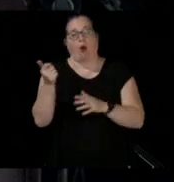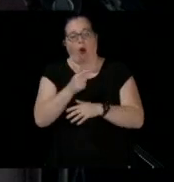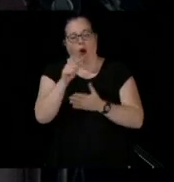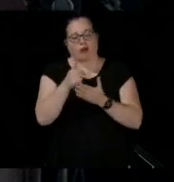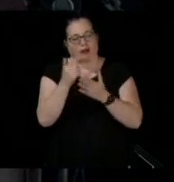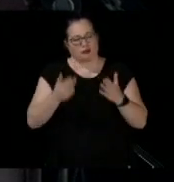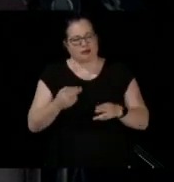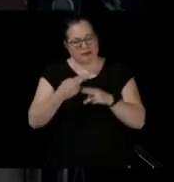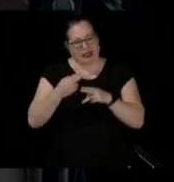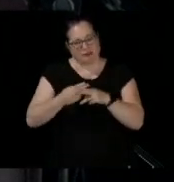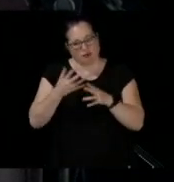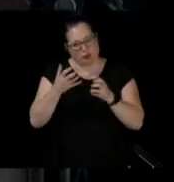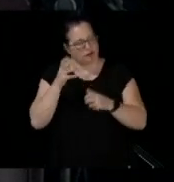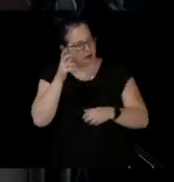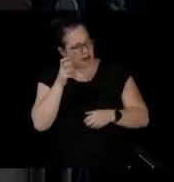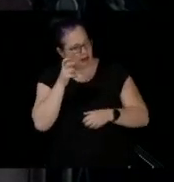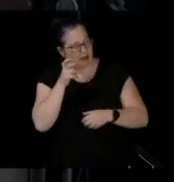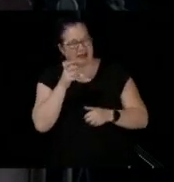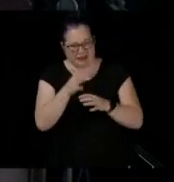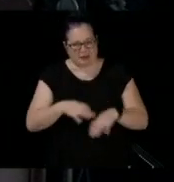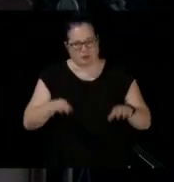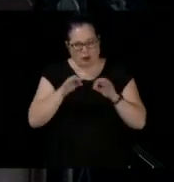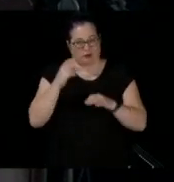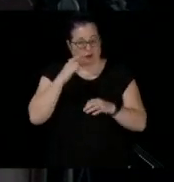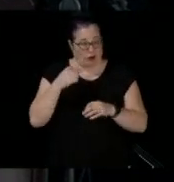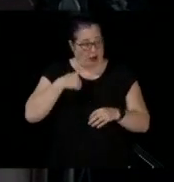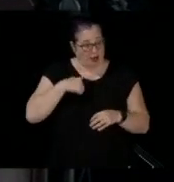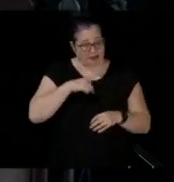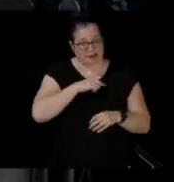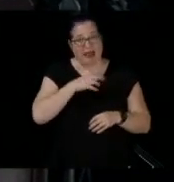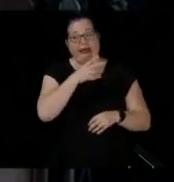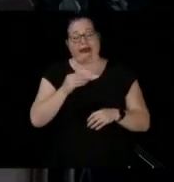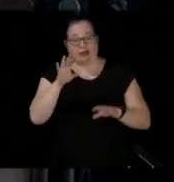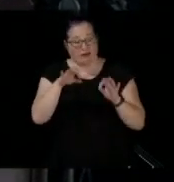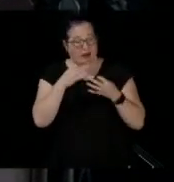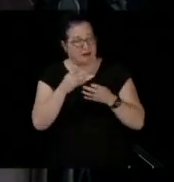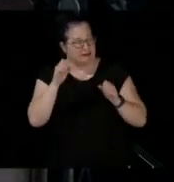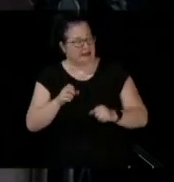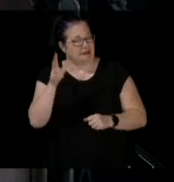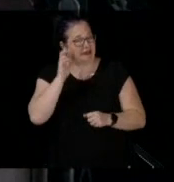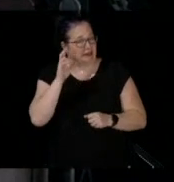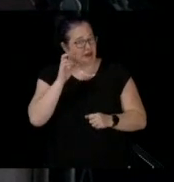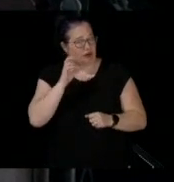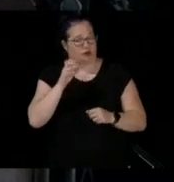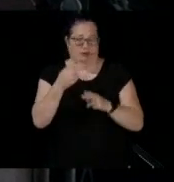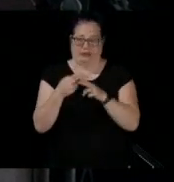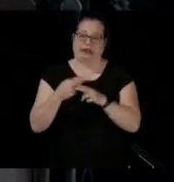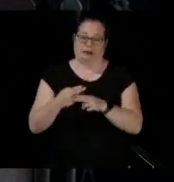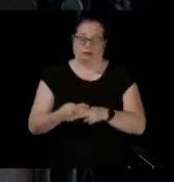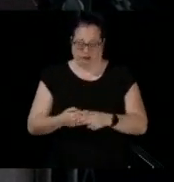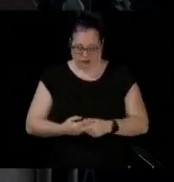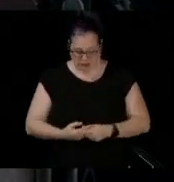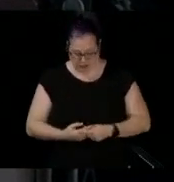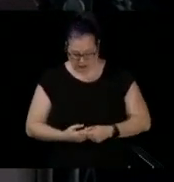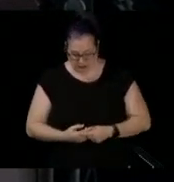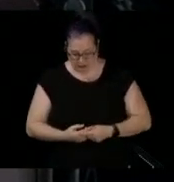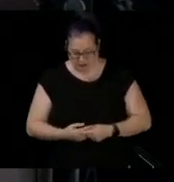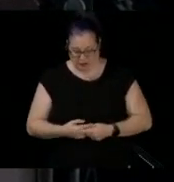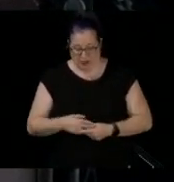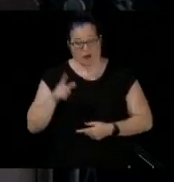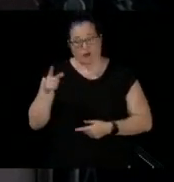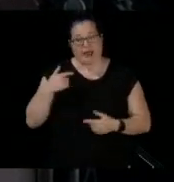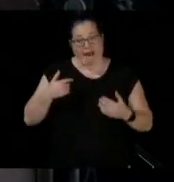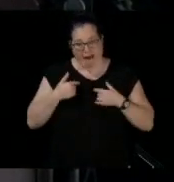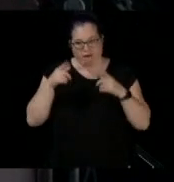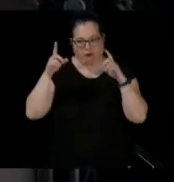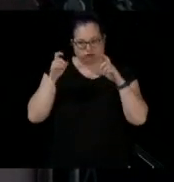important to us that each graduate and their family have the opportunity to hear their name as they receive their diploma. LifeTouch Photography